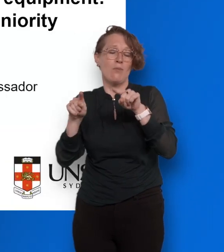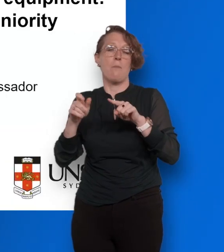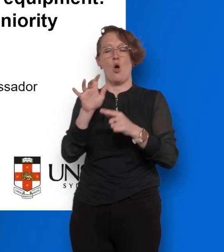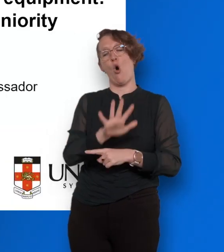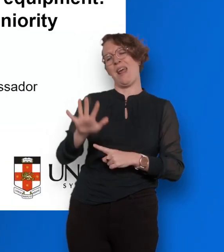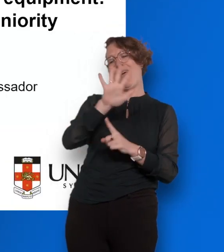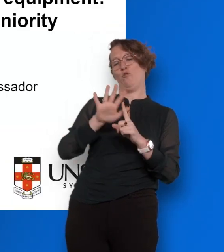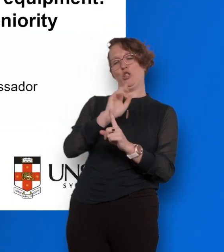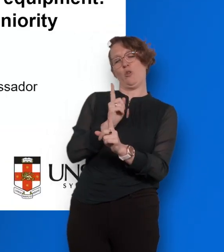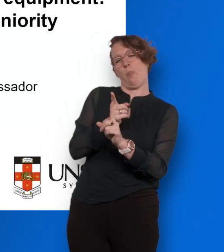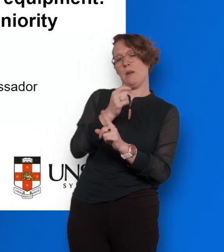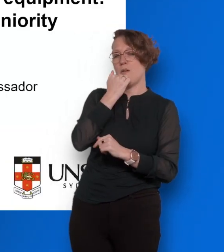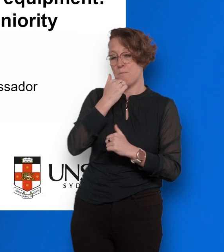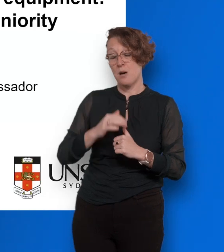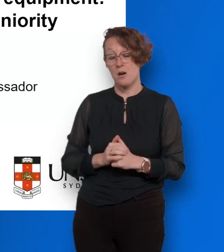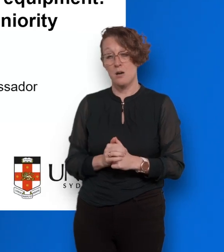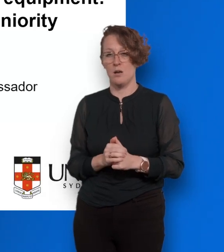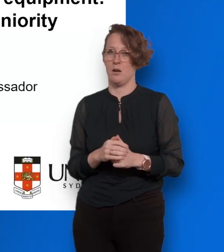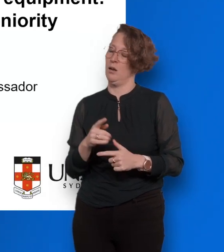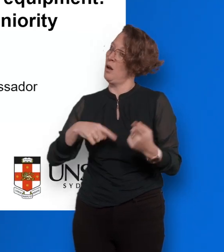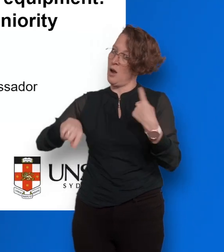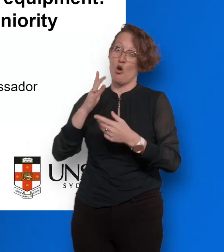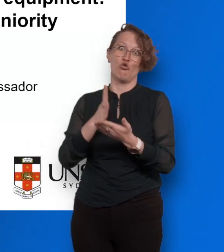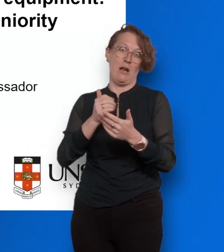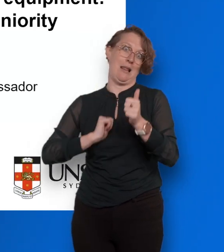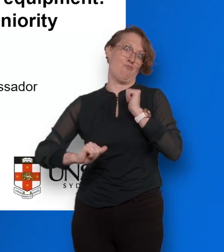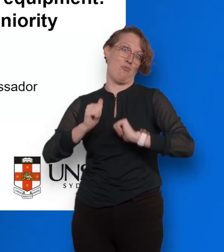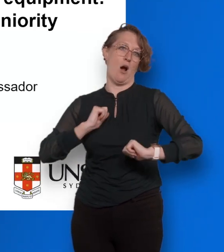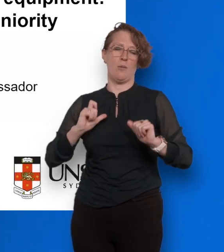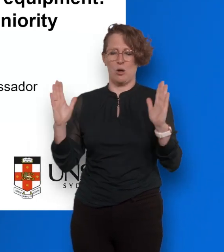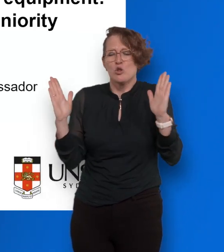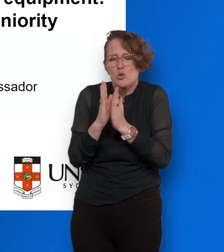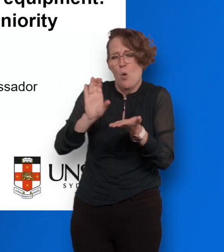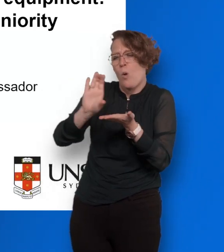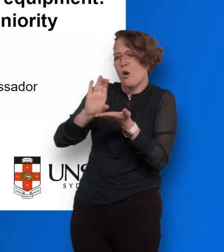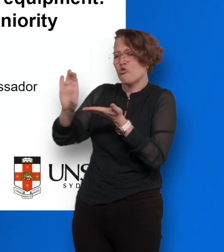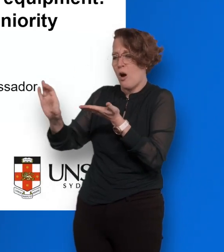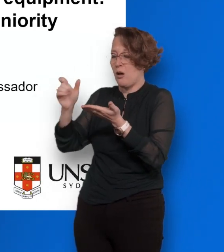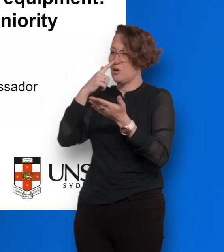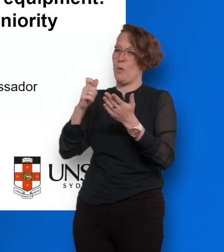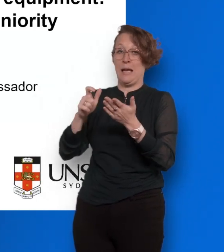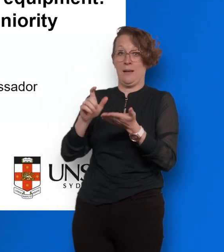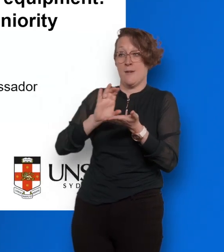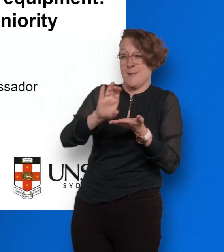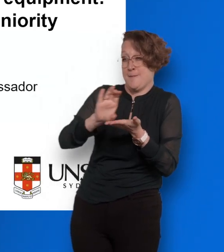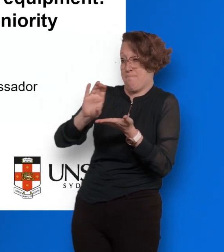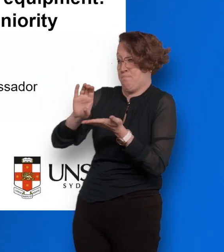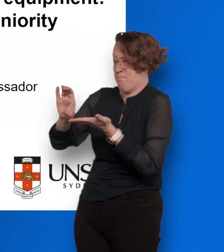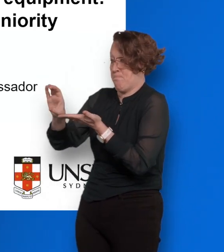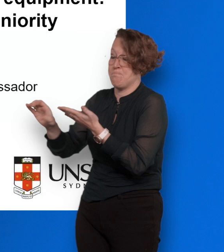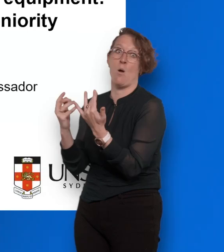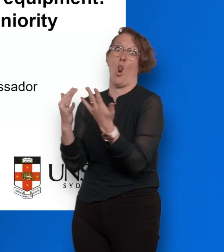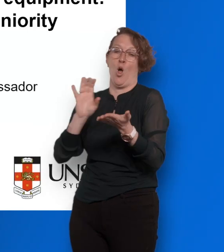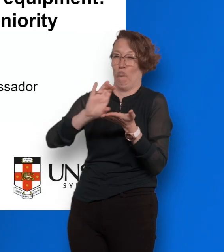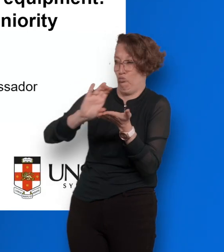that. And that's something that we're very proud, because they're small scale grants, we're able to give lots of